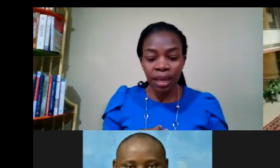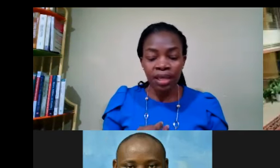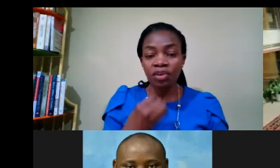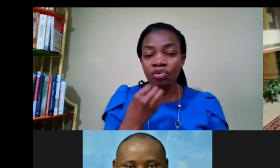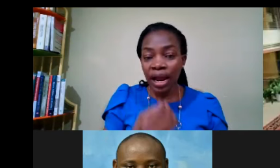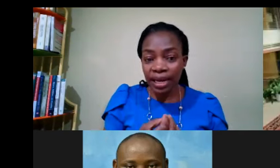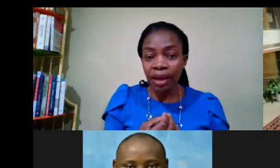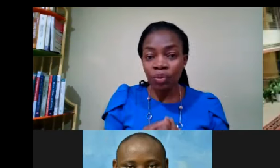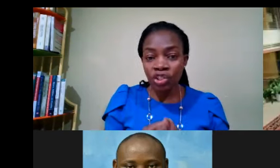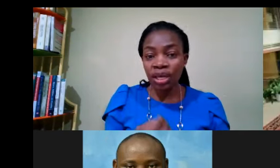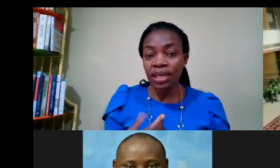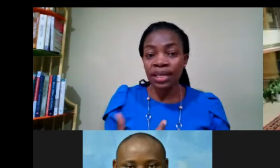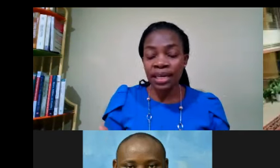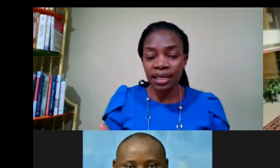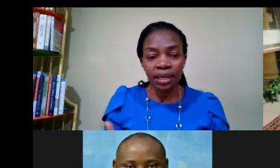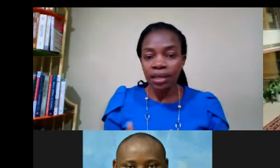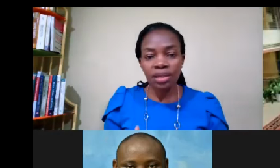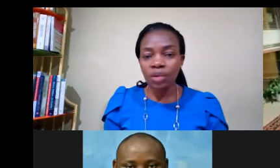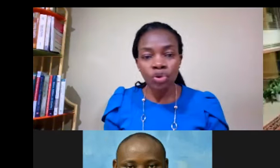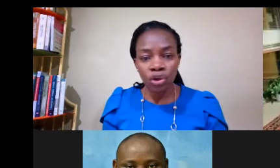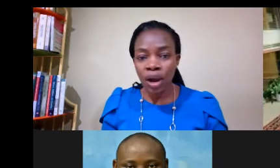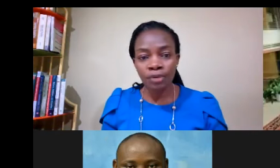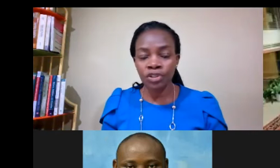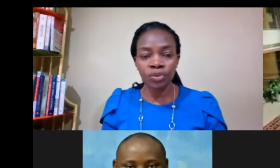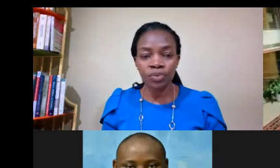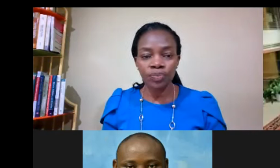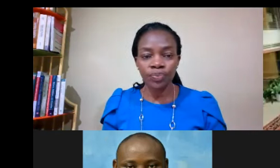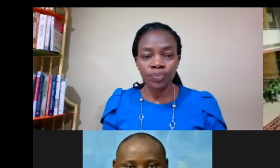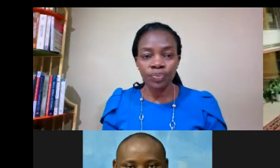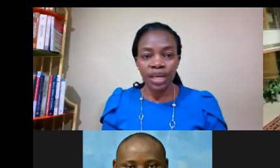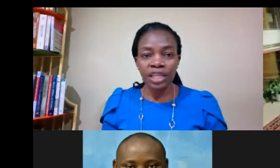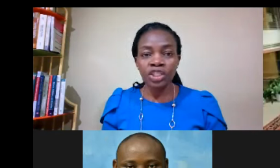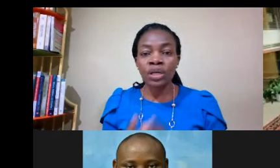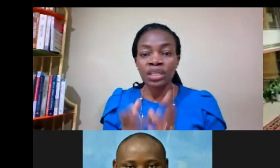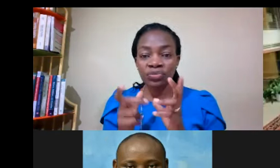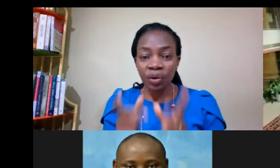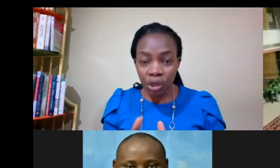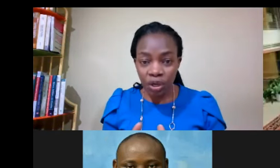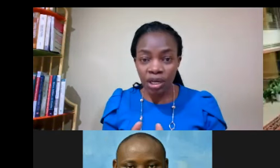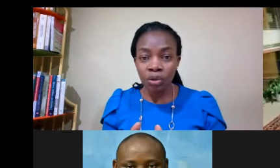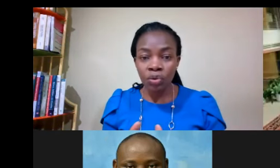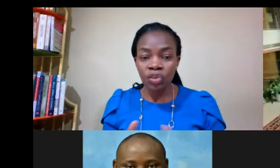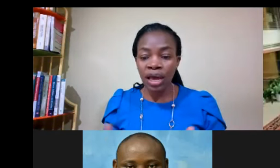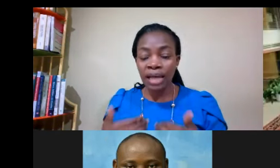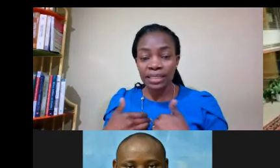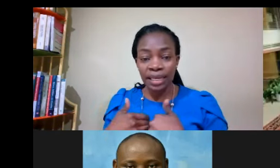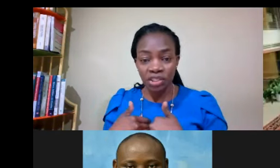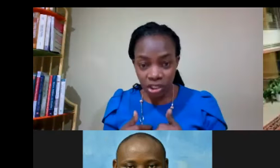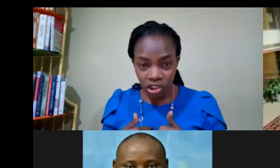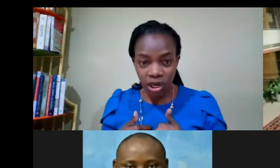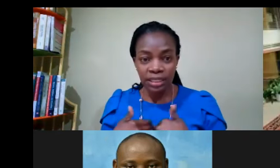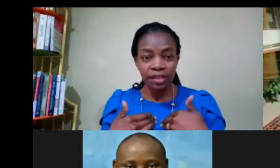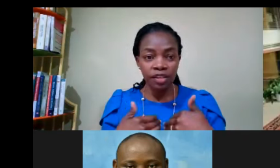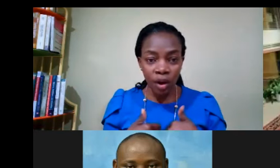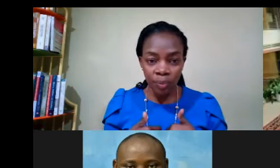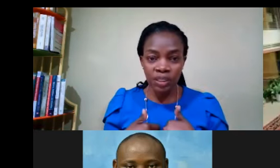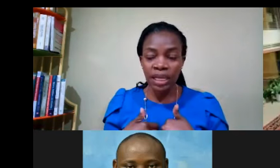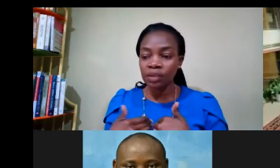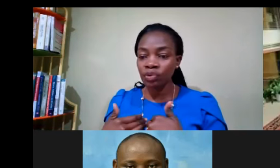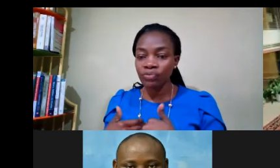give them the right language that they need, they won't know how to. And so it is very critical that as a teacher, as